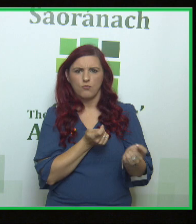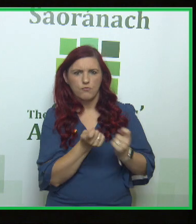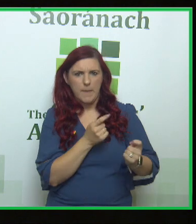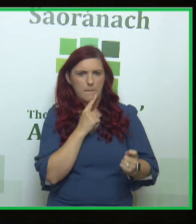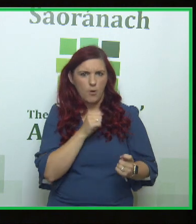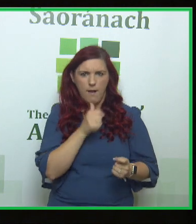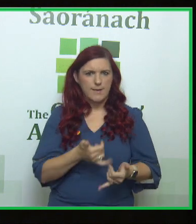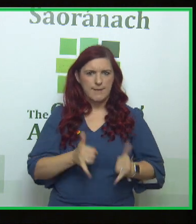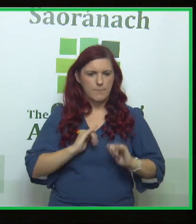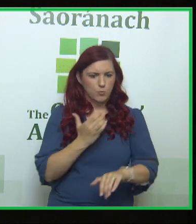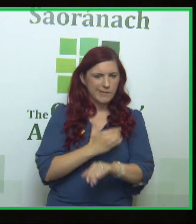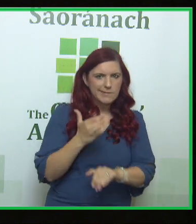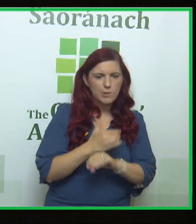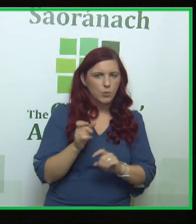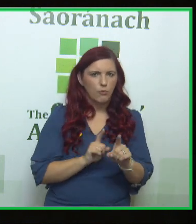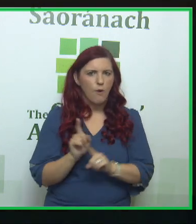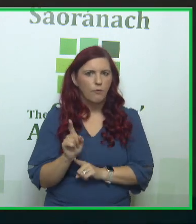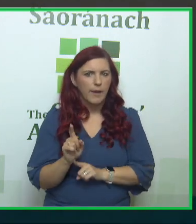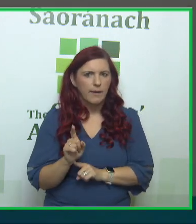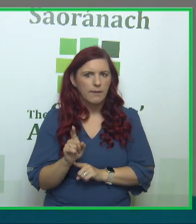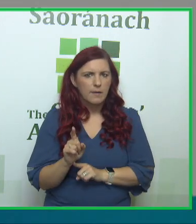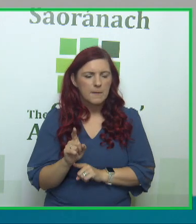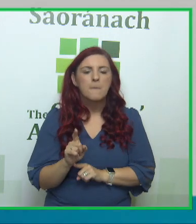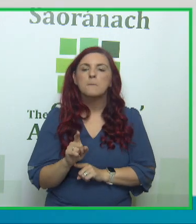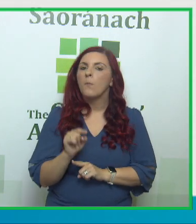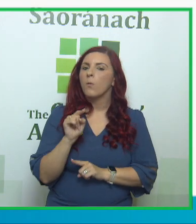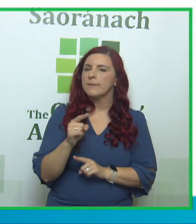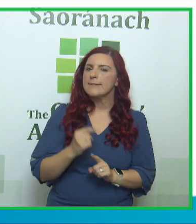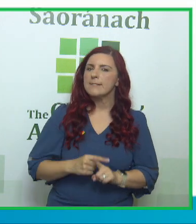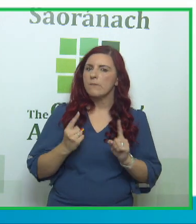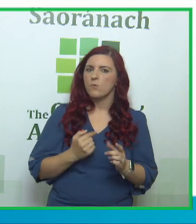manage to sustain their recovery? So what's different